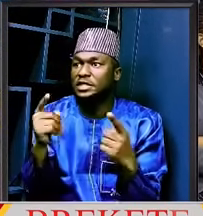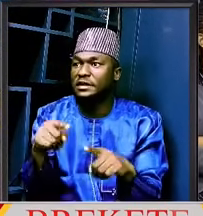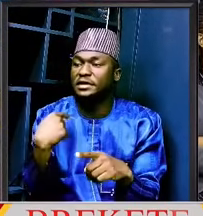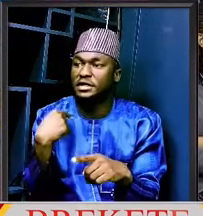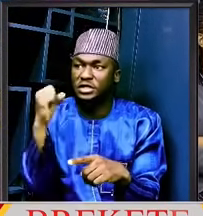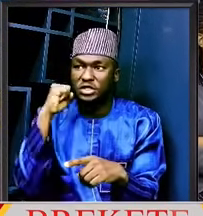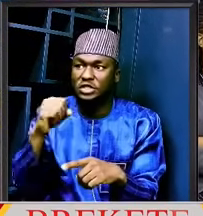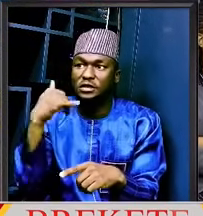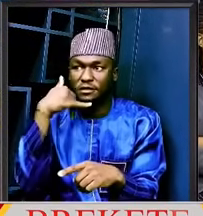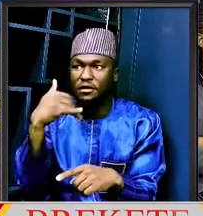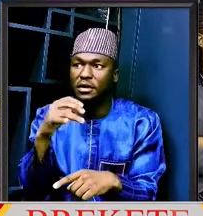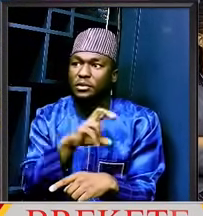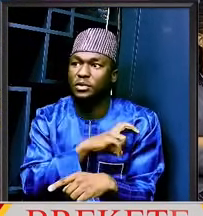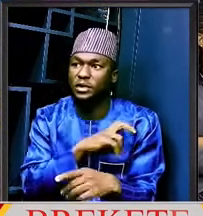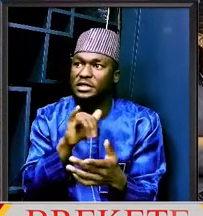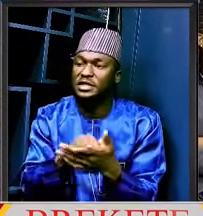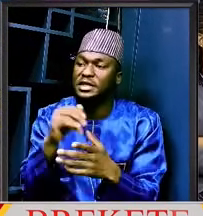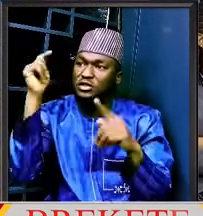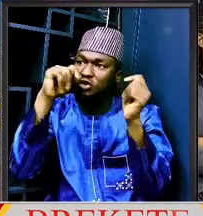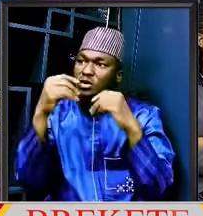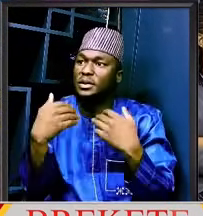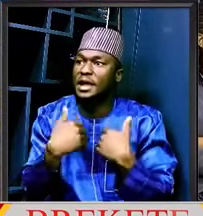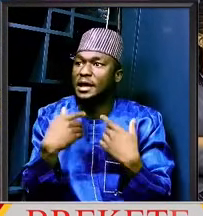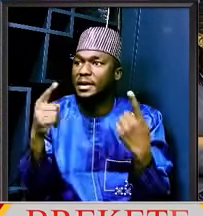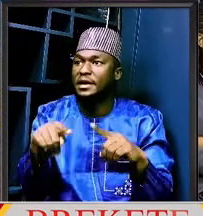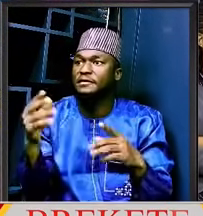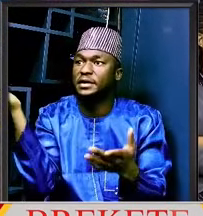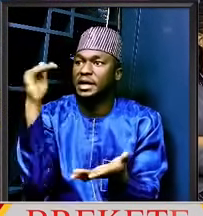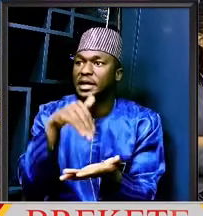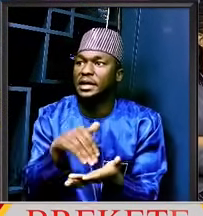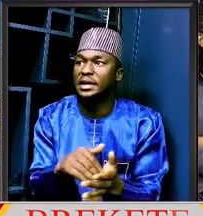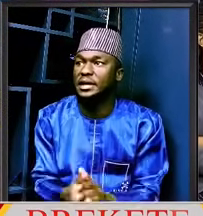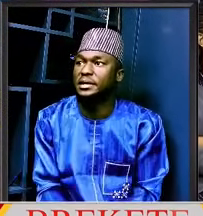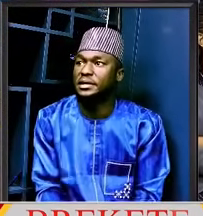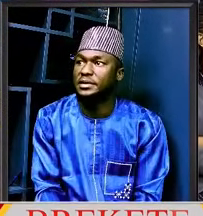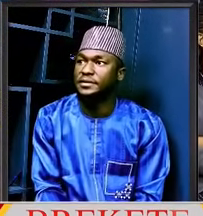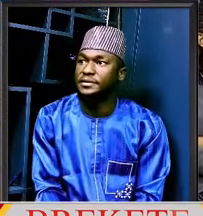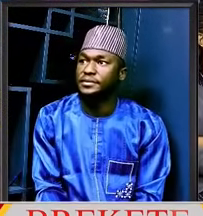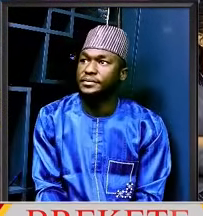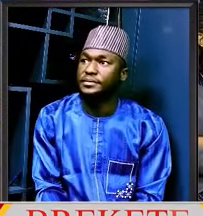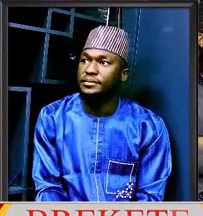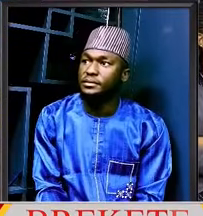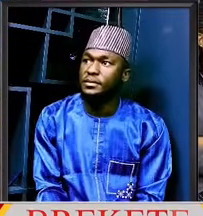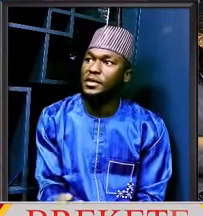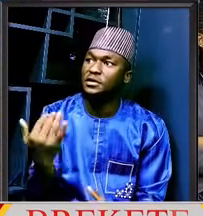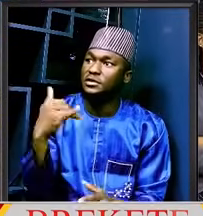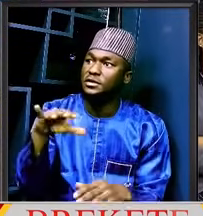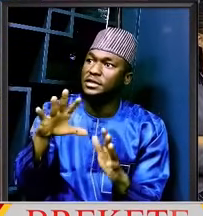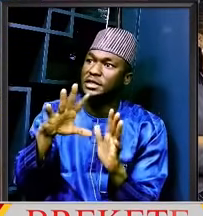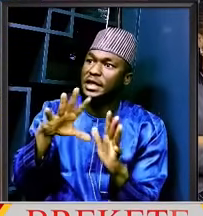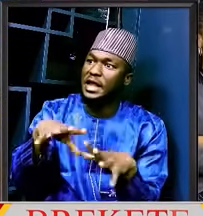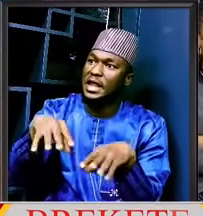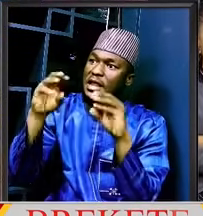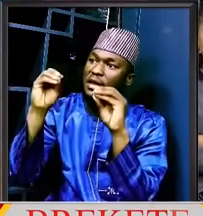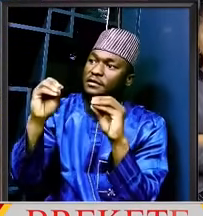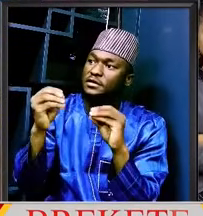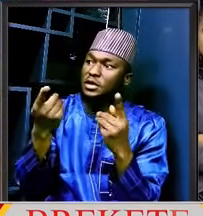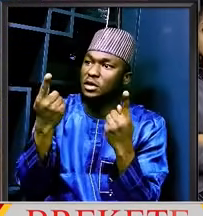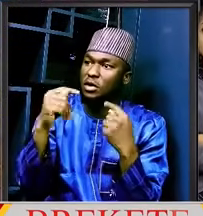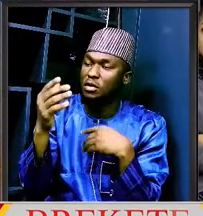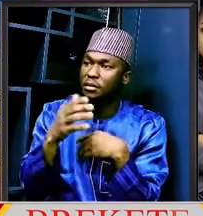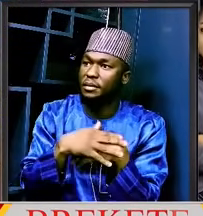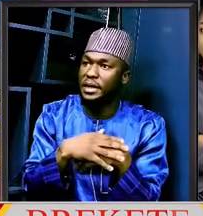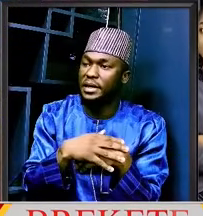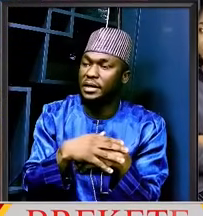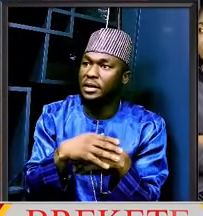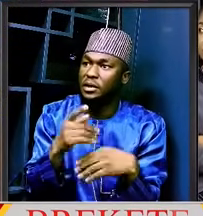police that trouble has started again. No, problem has started. So they left, came back, and by the